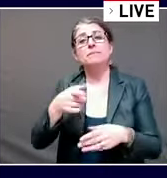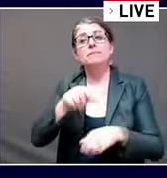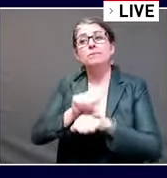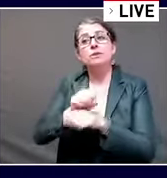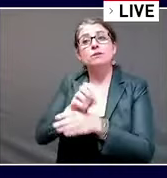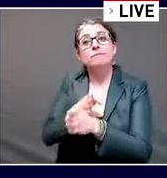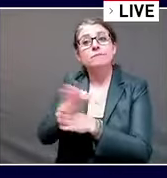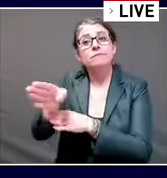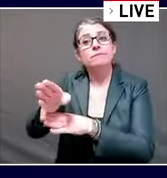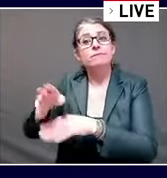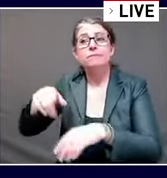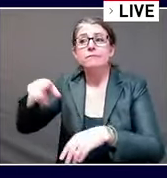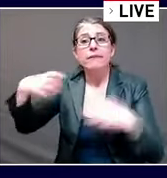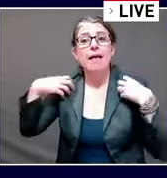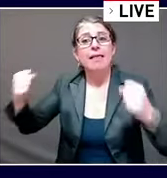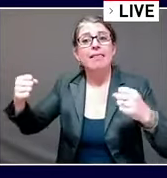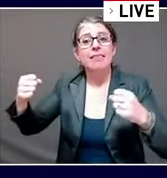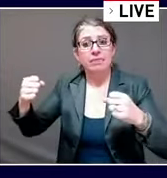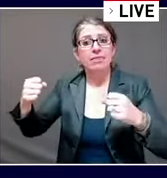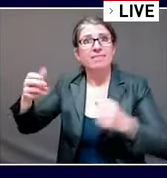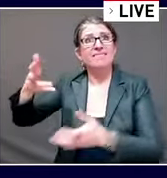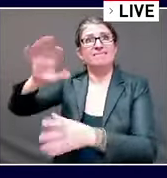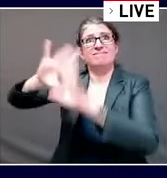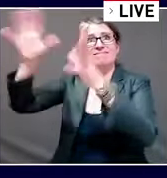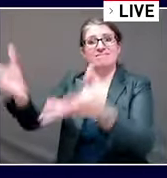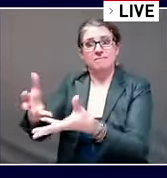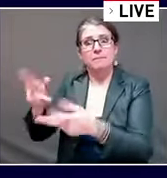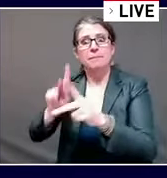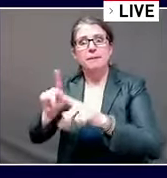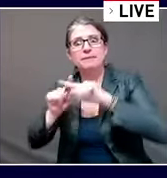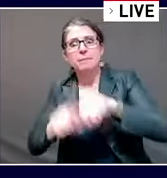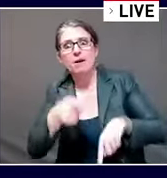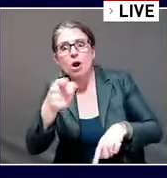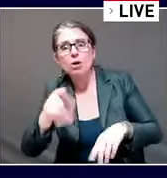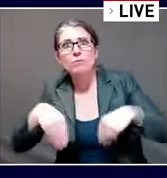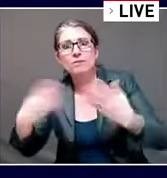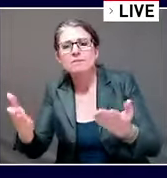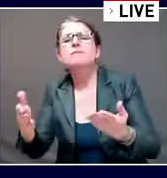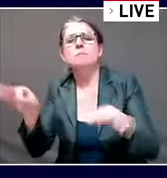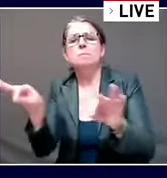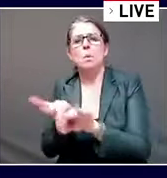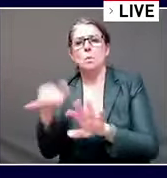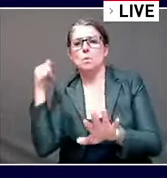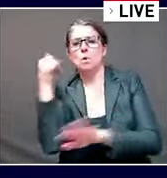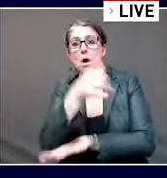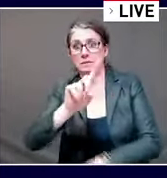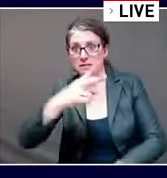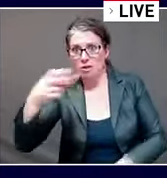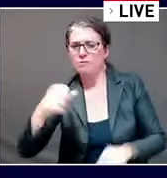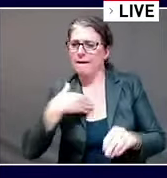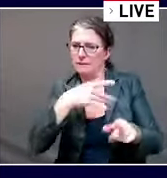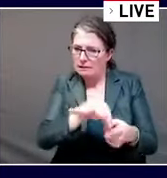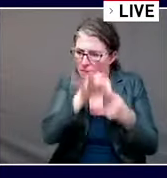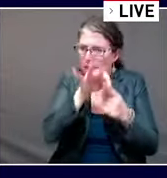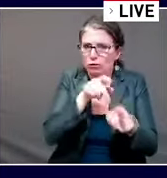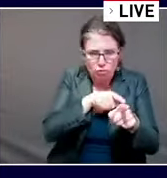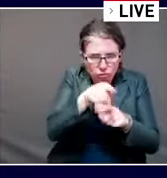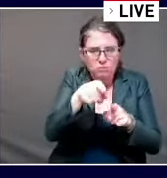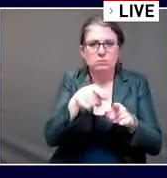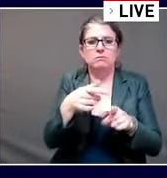DHHS warm line is available for you. Resources are available such that even though we may